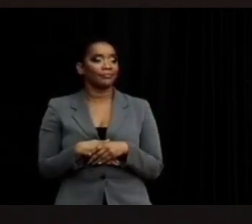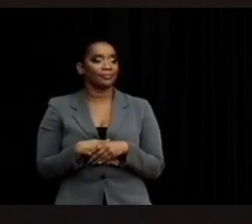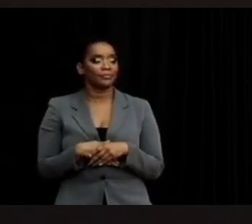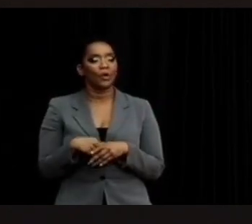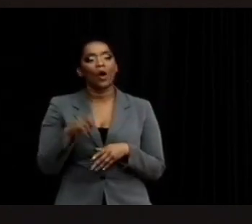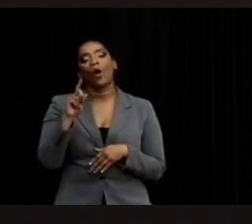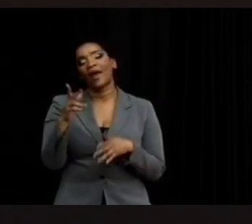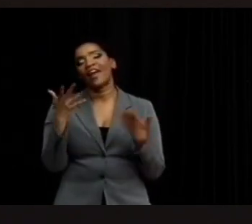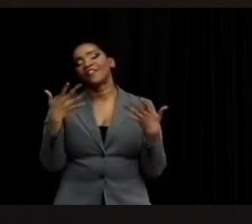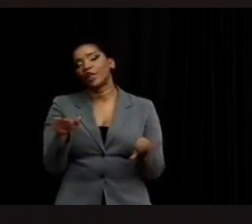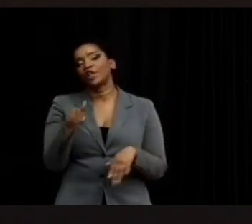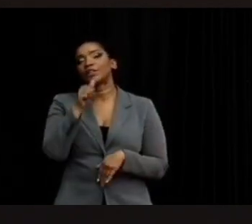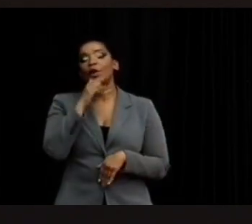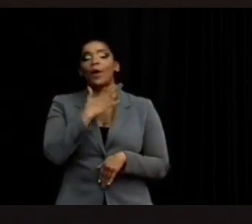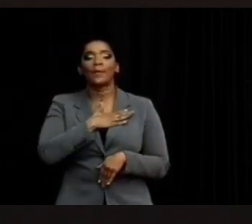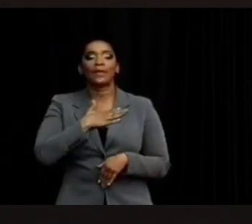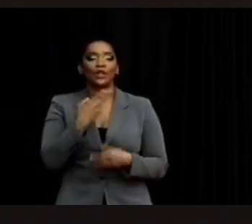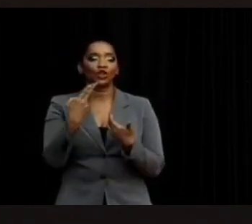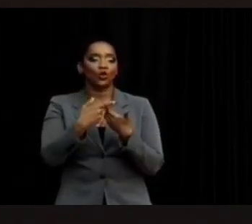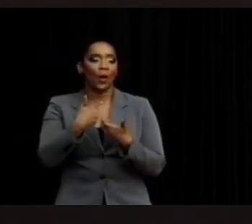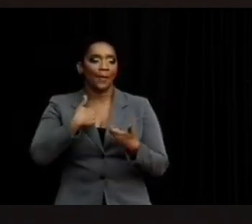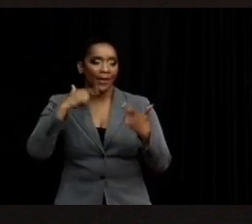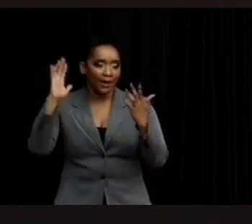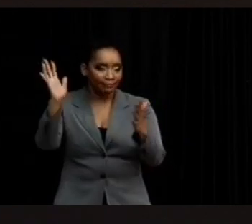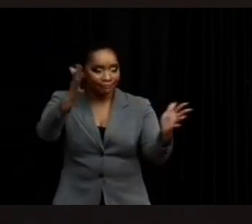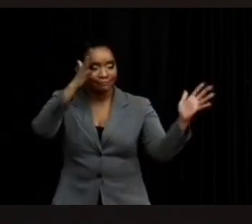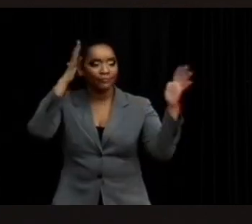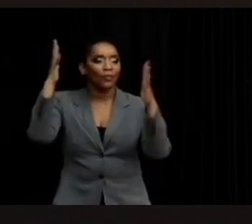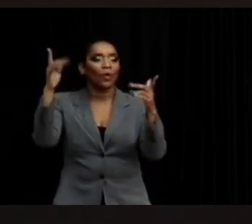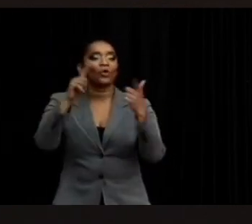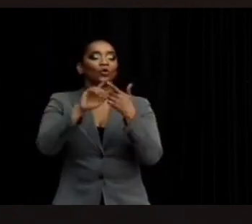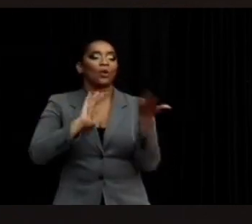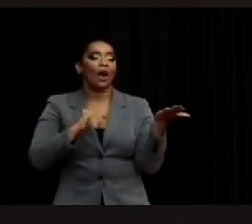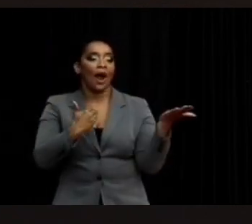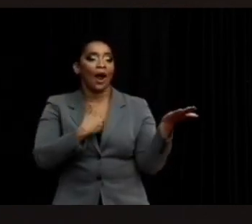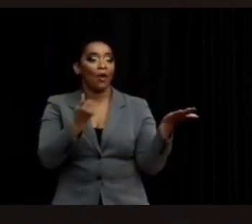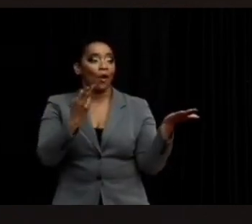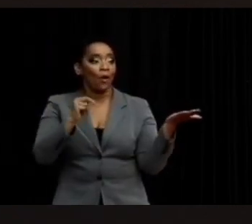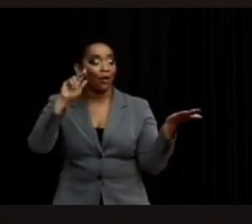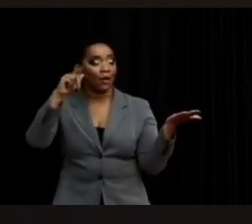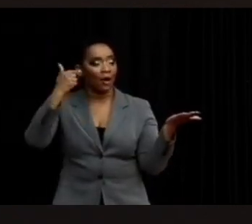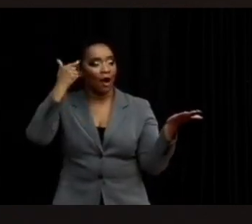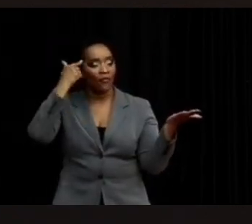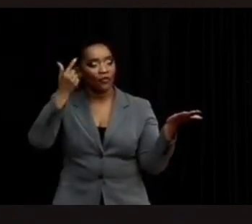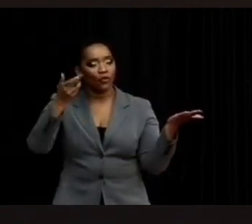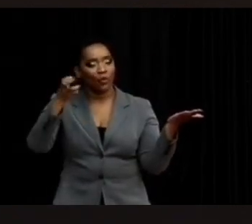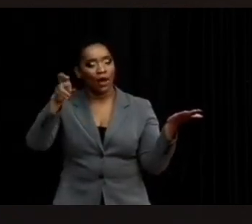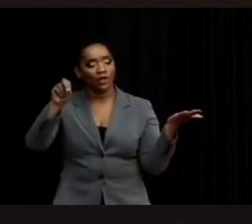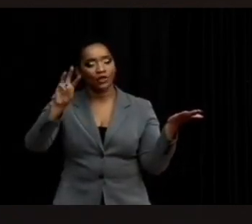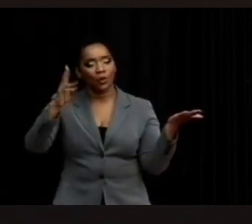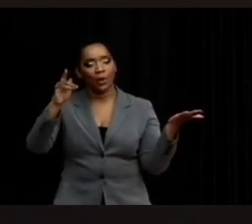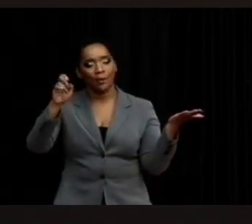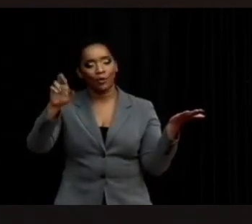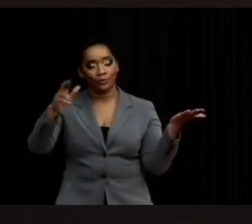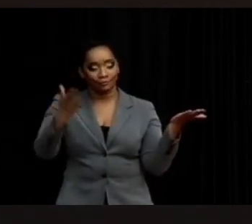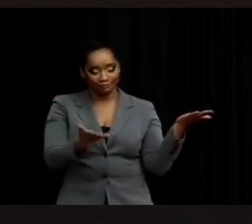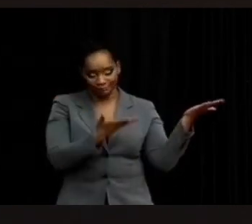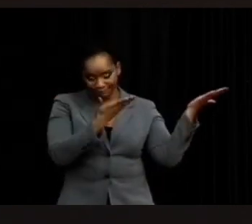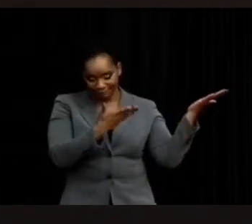Okay, no more secrets. Please join me in extending a warm welcome to our very own Governor Gretchen